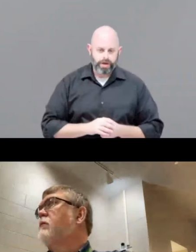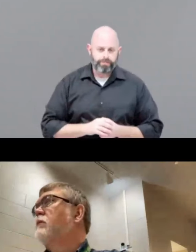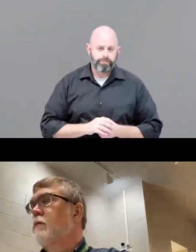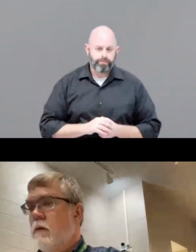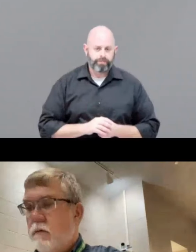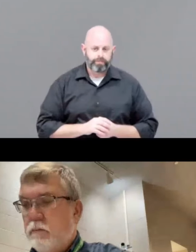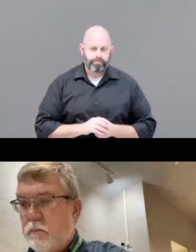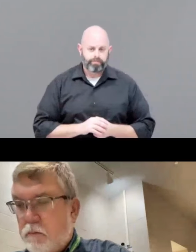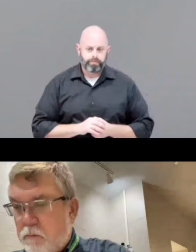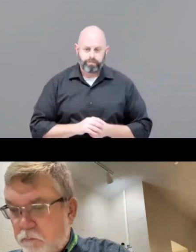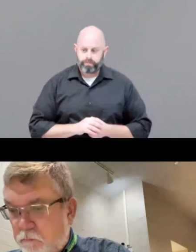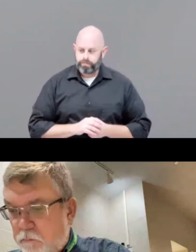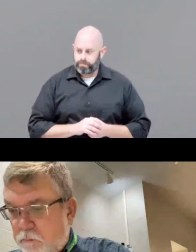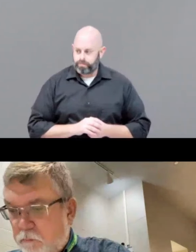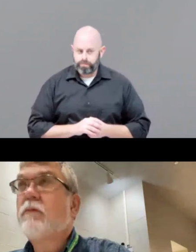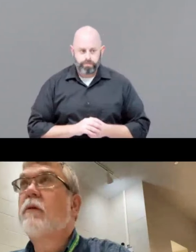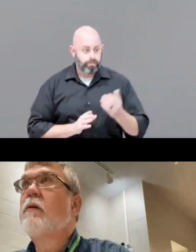Okay, great.